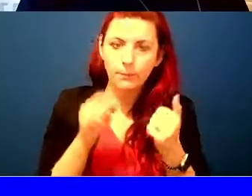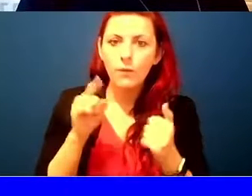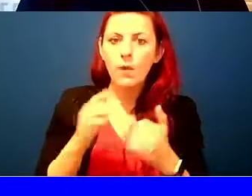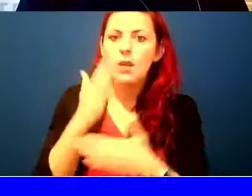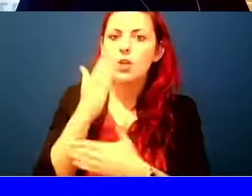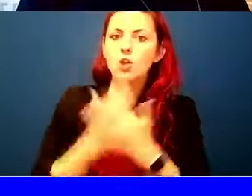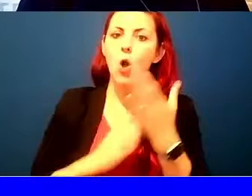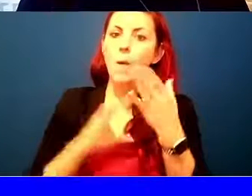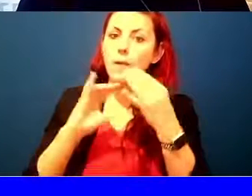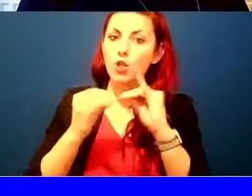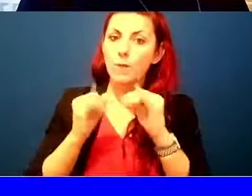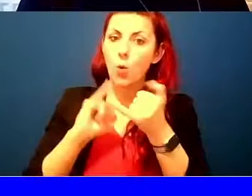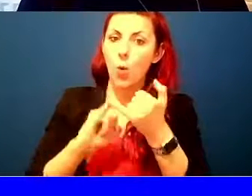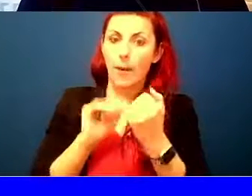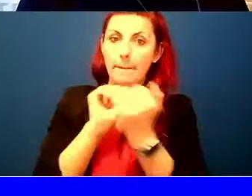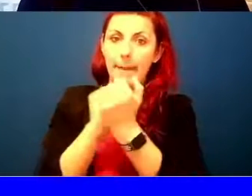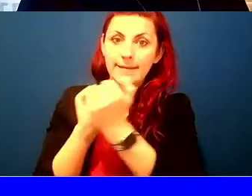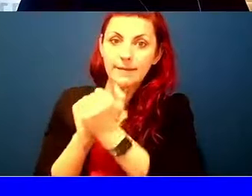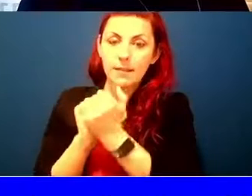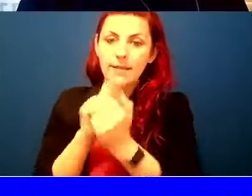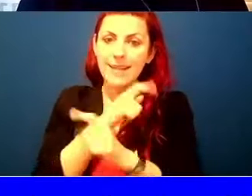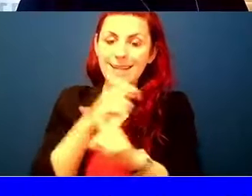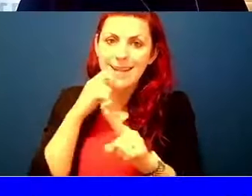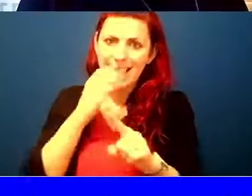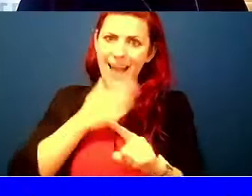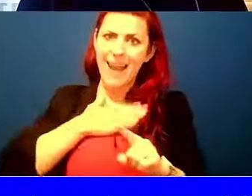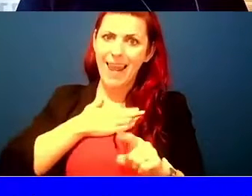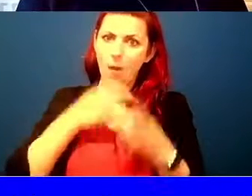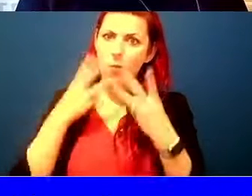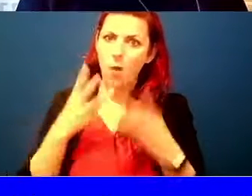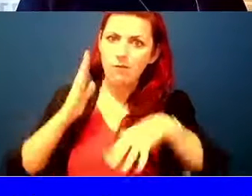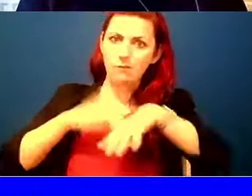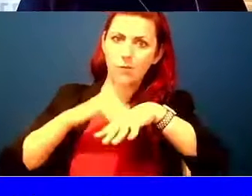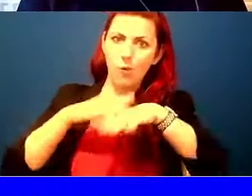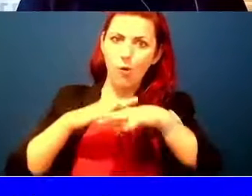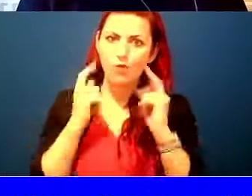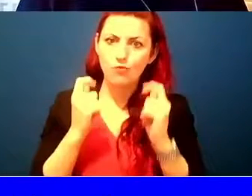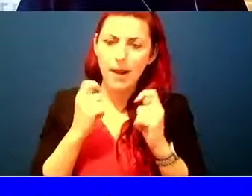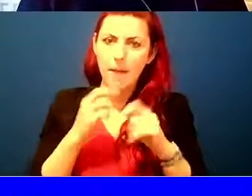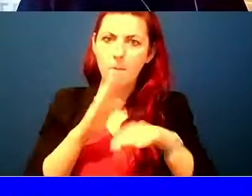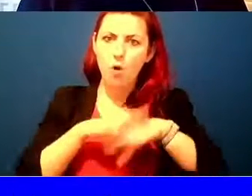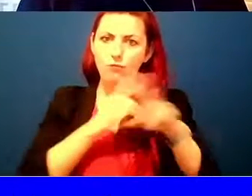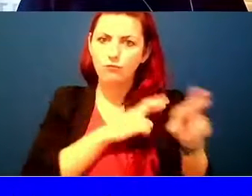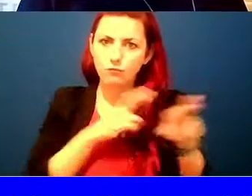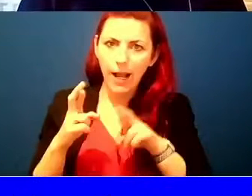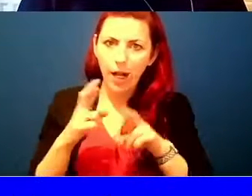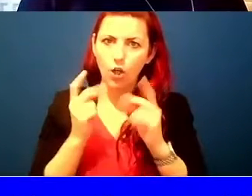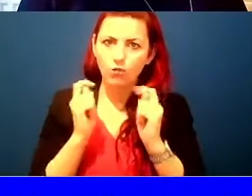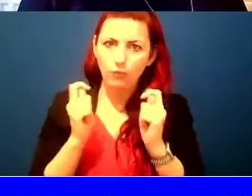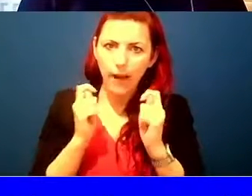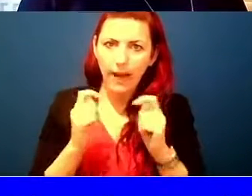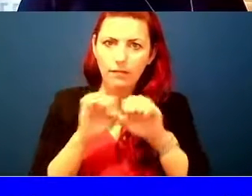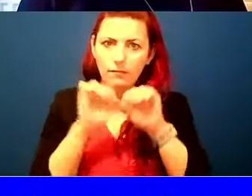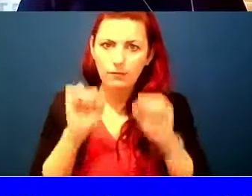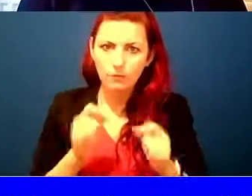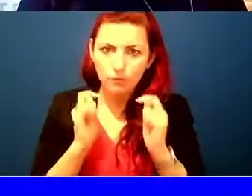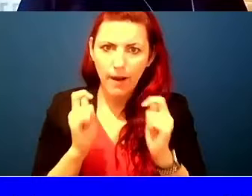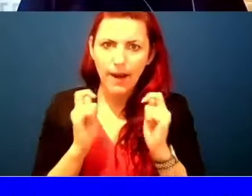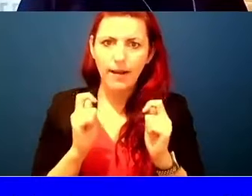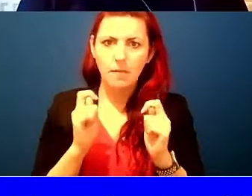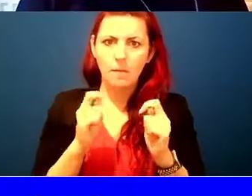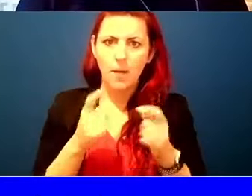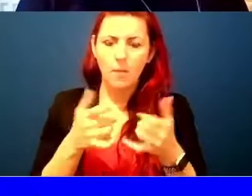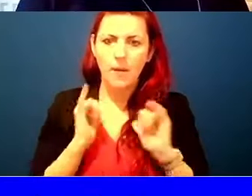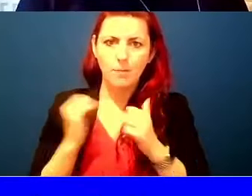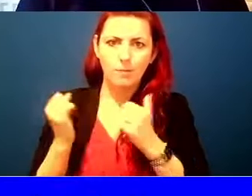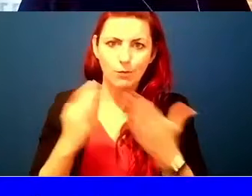talked about how they would really like more training, more systematic training, that they weren't currently being provided